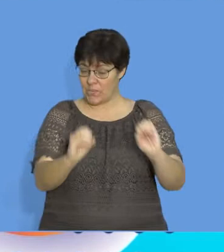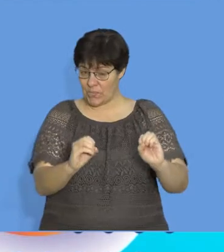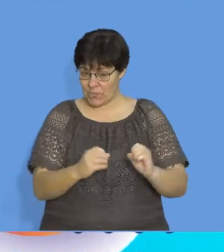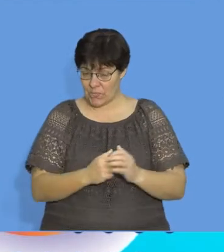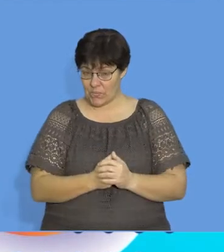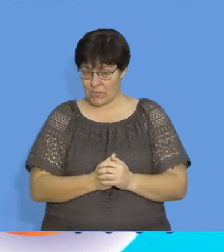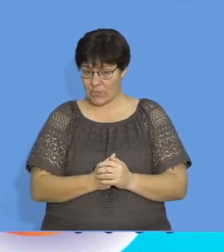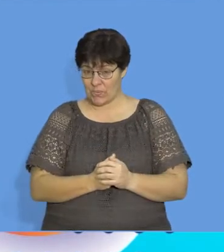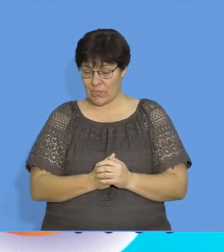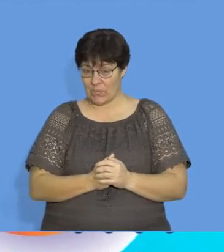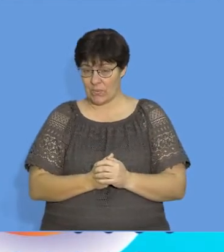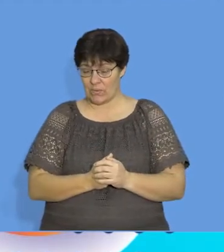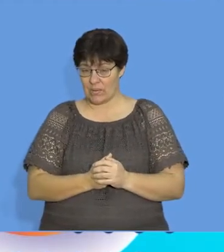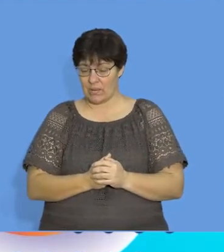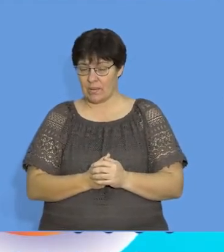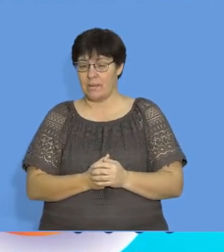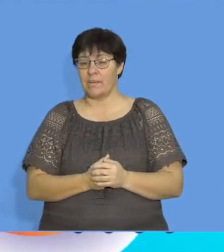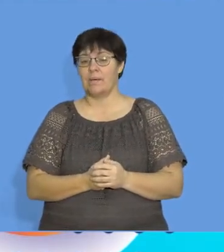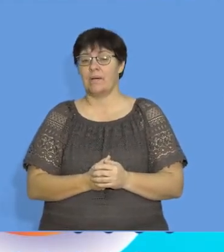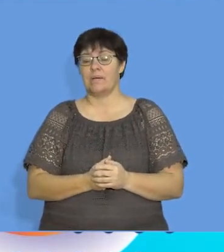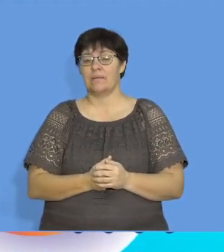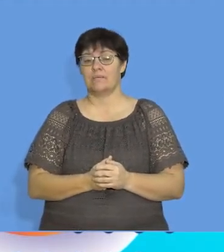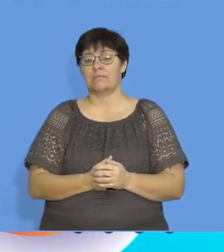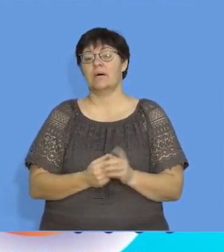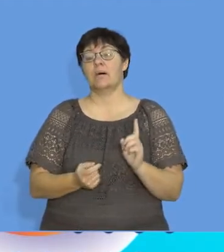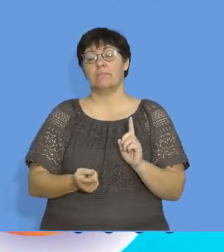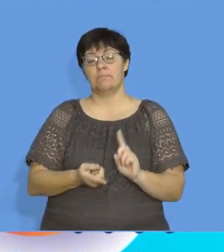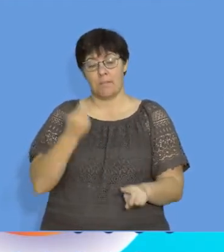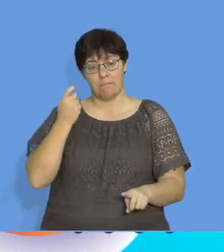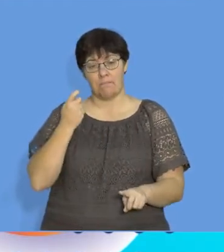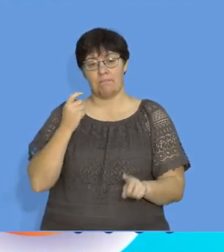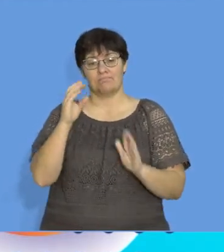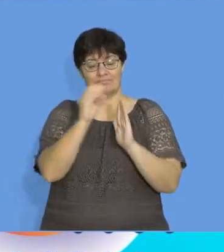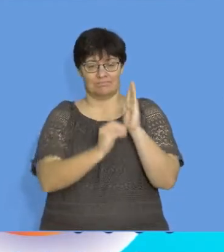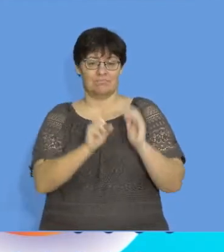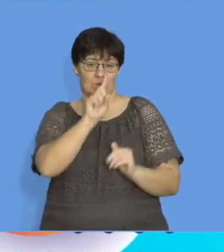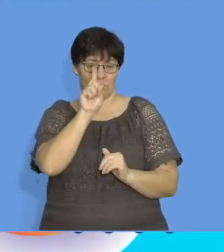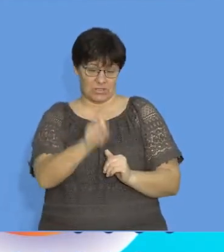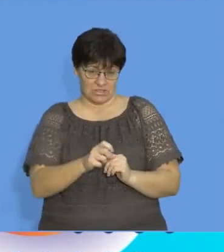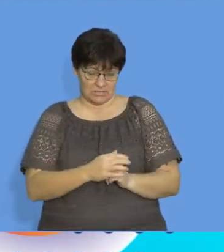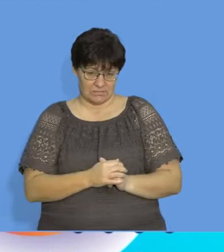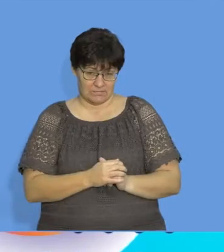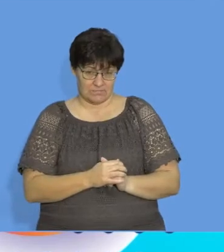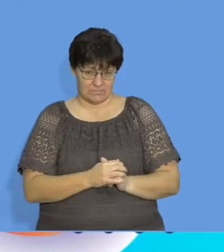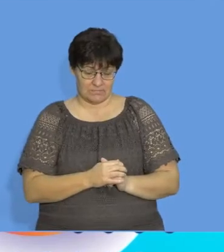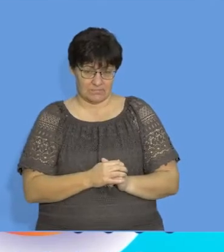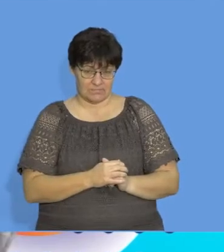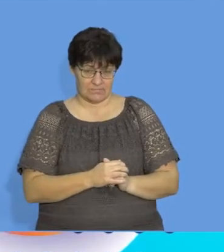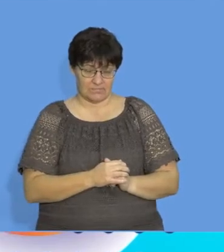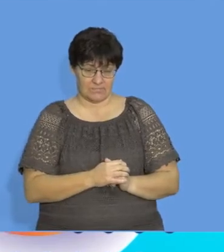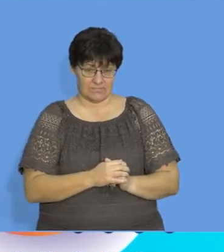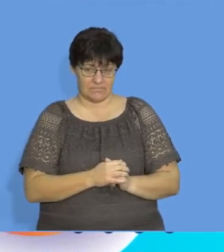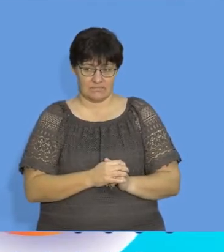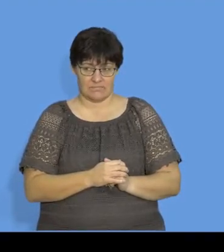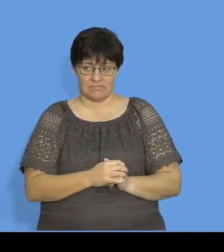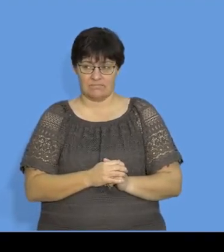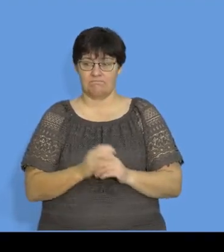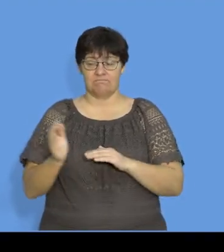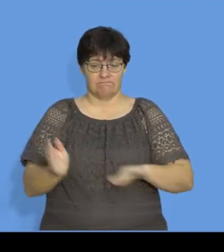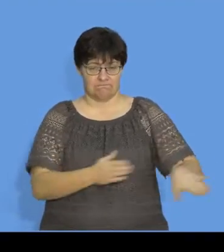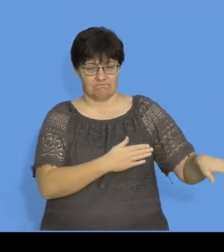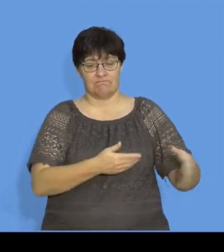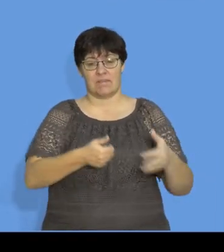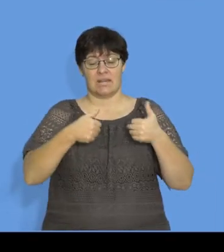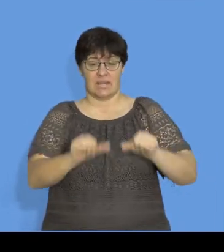you have to get it from the writing, from the question, okay? Let's do another